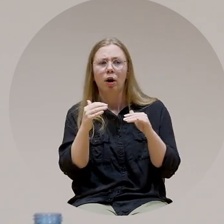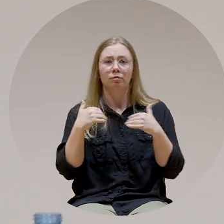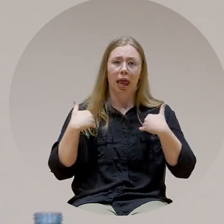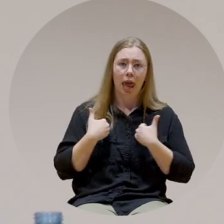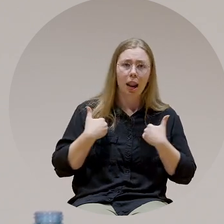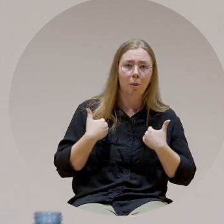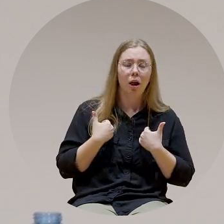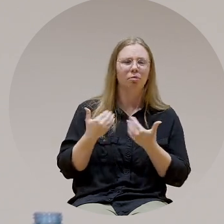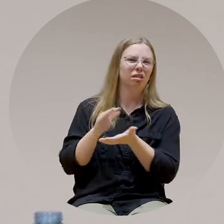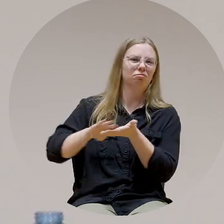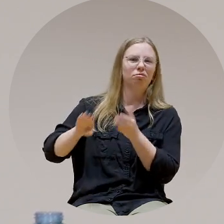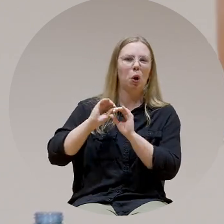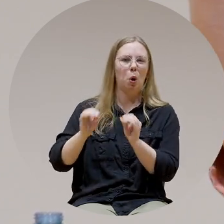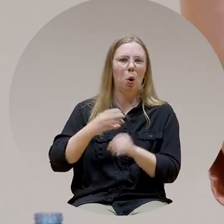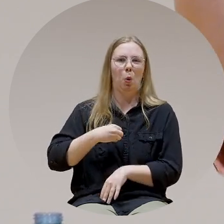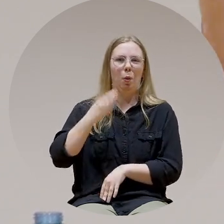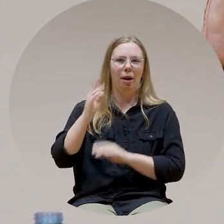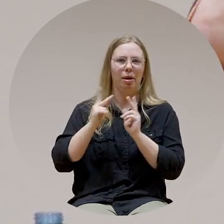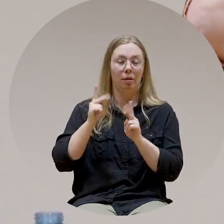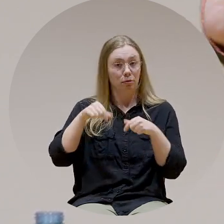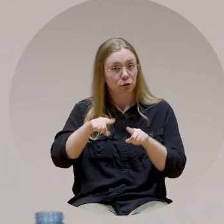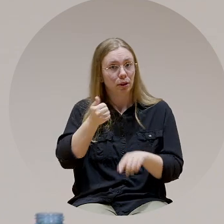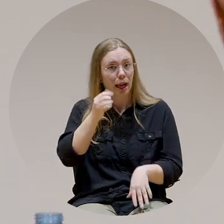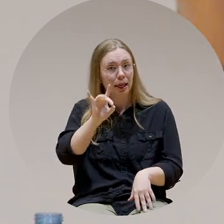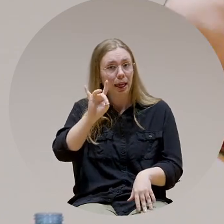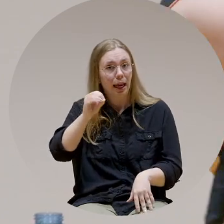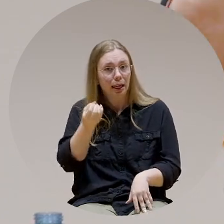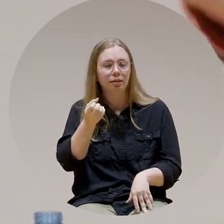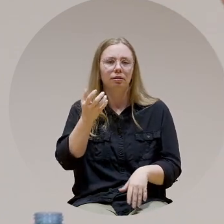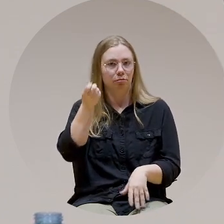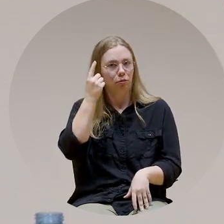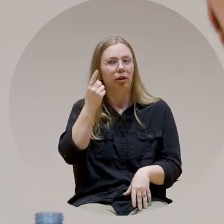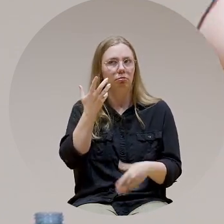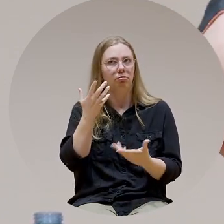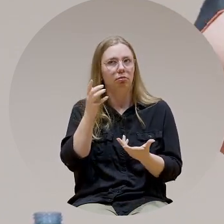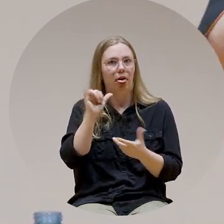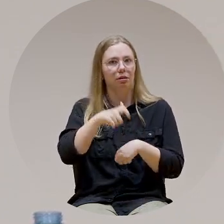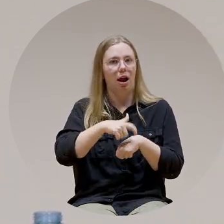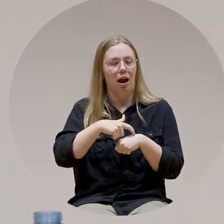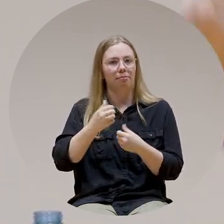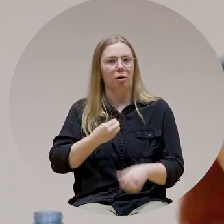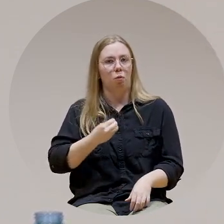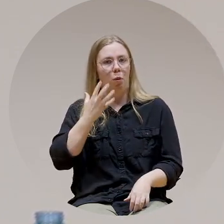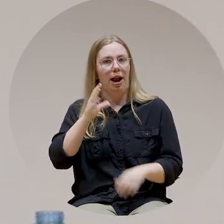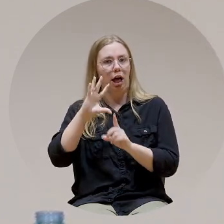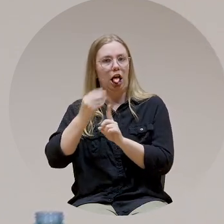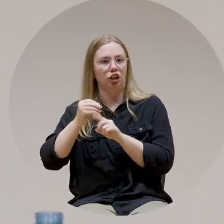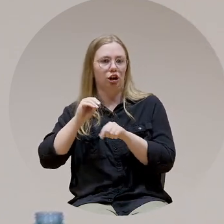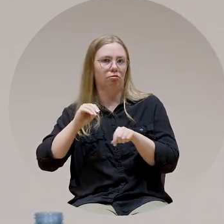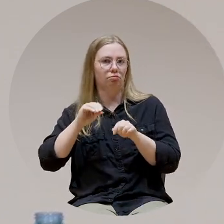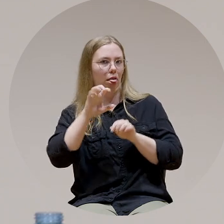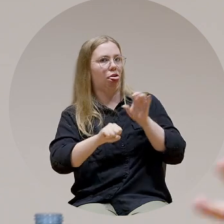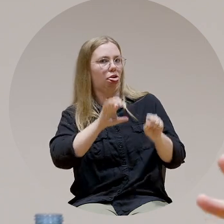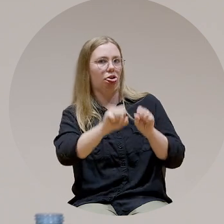was doing it in the 1880s as a time when the deluge of white culture was coming over his people. So